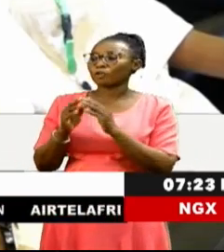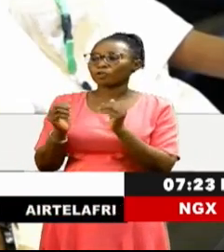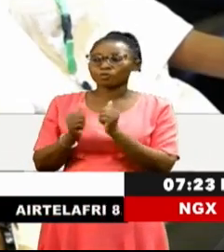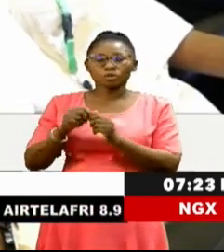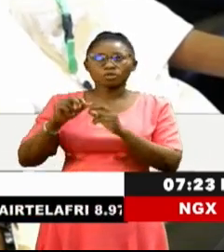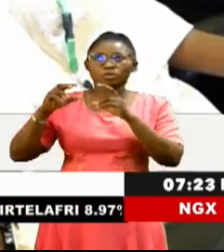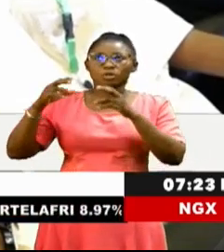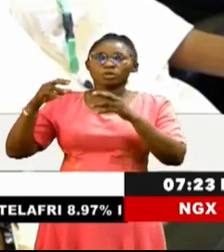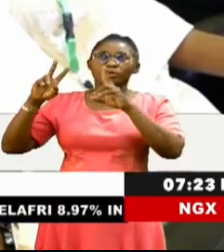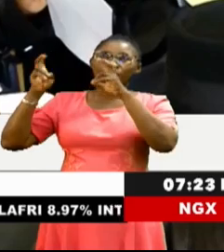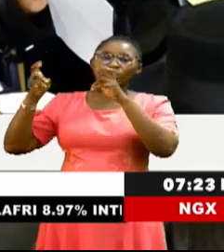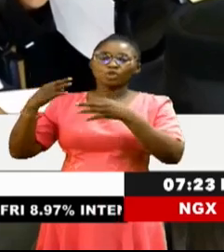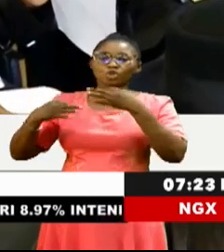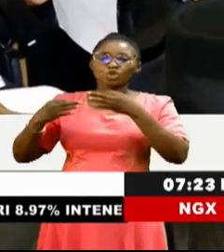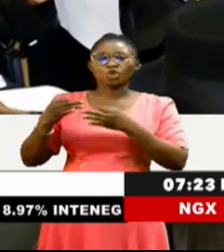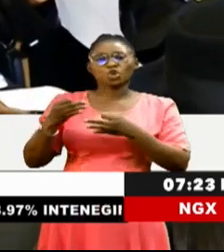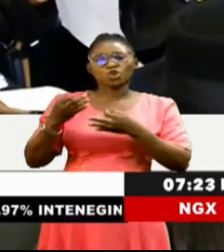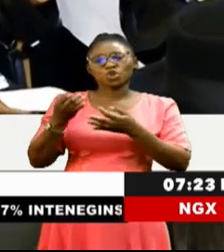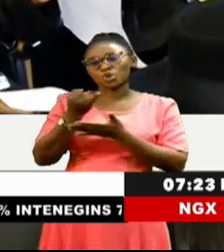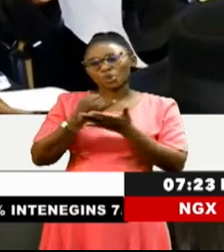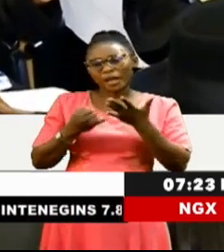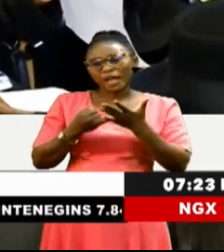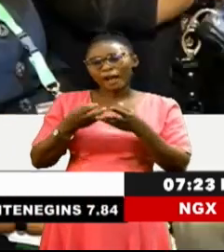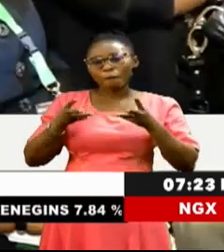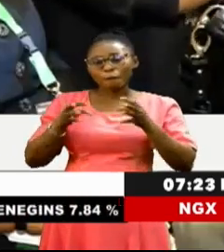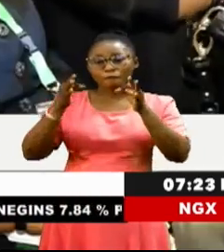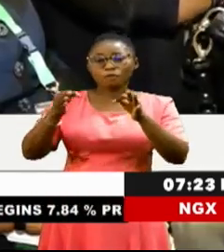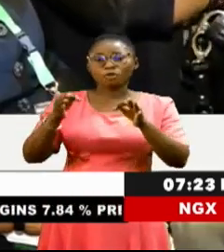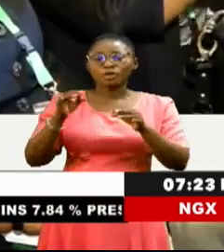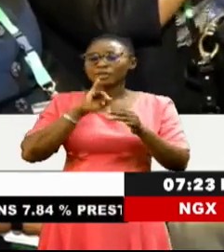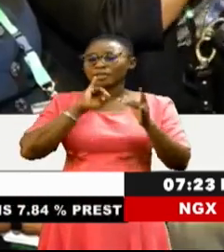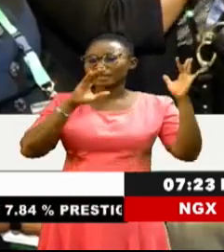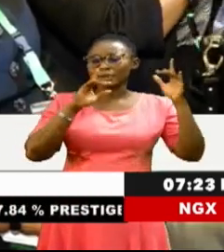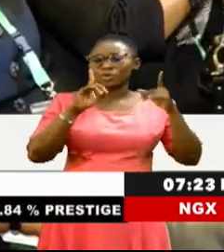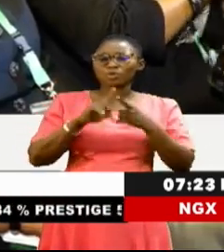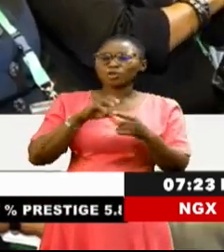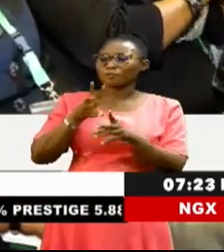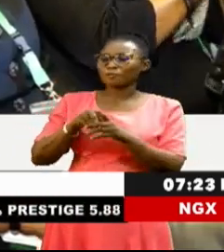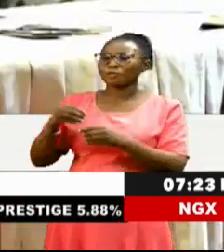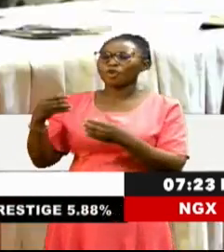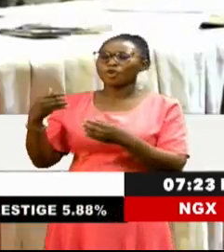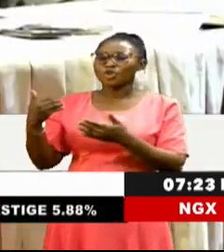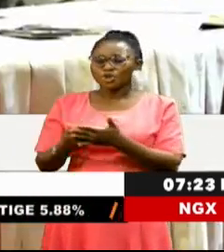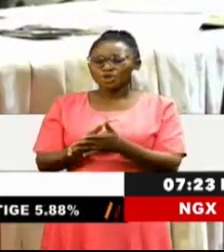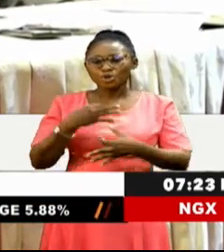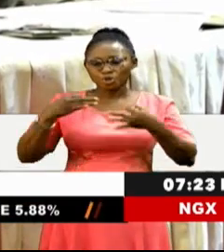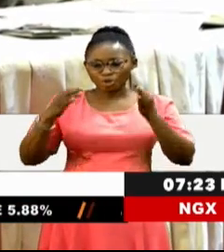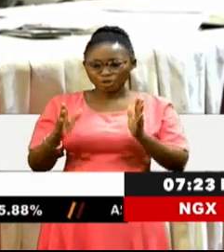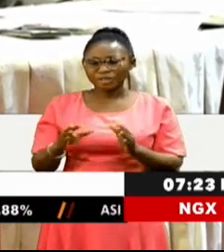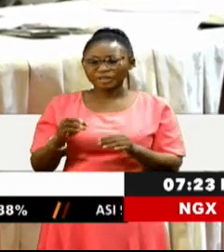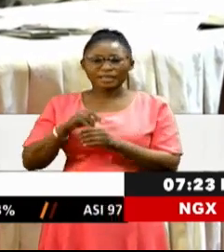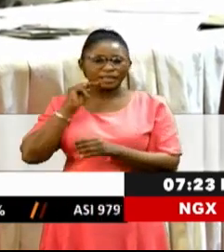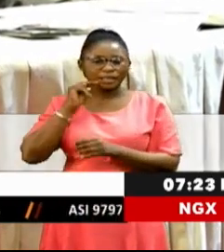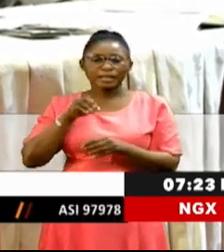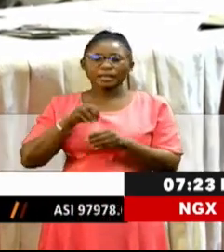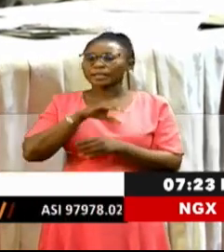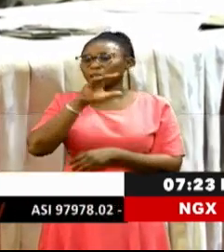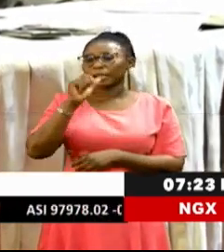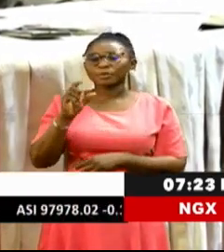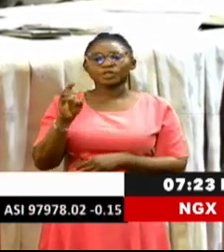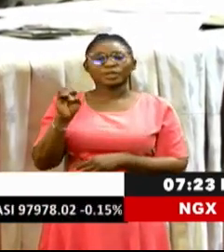Craft, Performance and the Way Forward, is expected to involve speedy dispensation of justice in Nigeria. In Abuja,